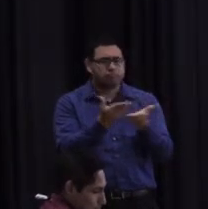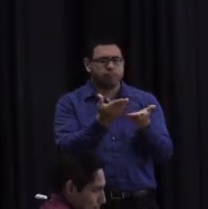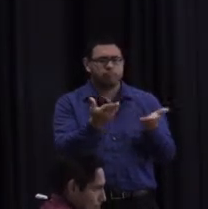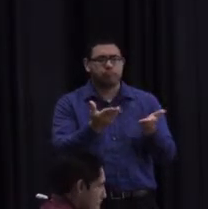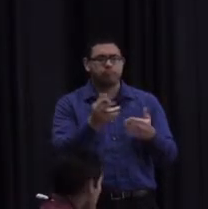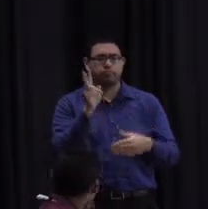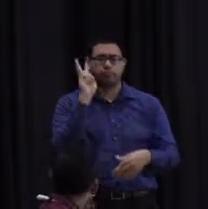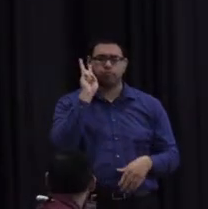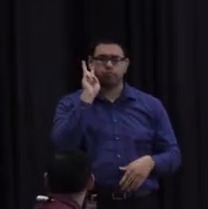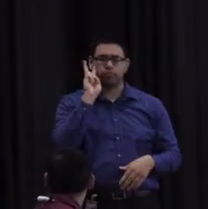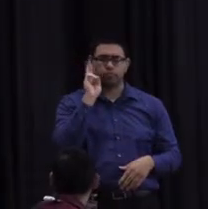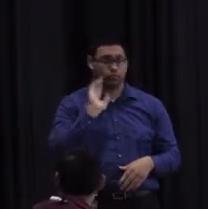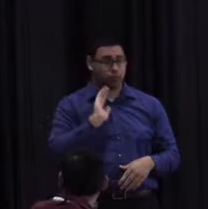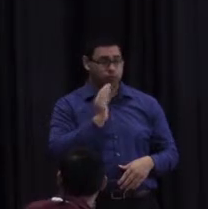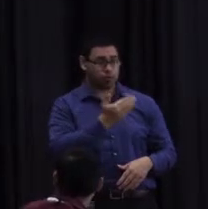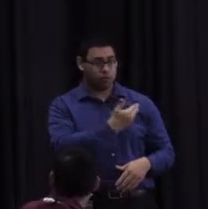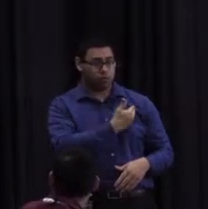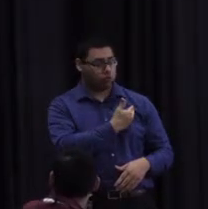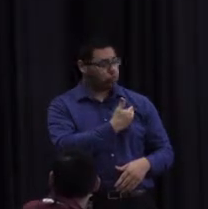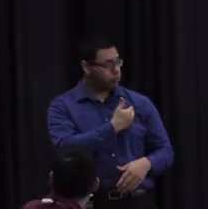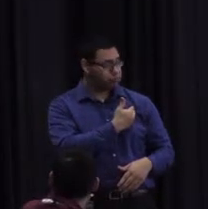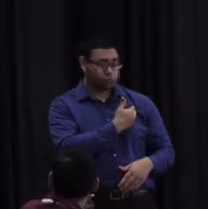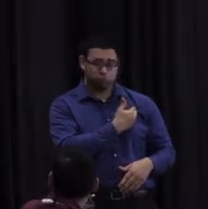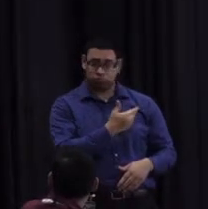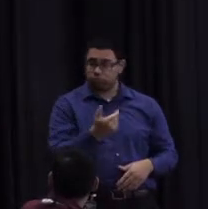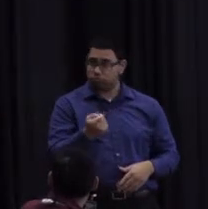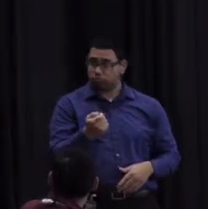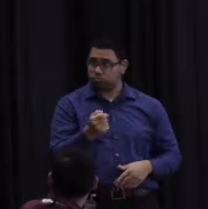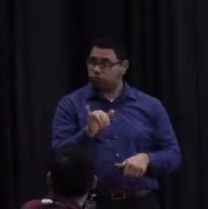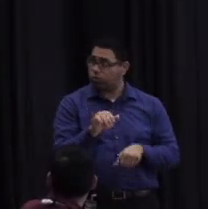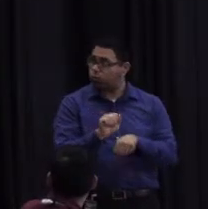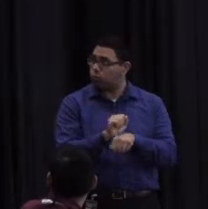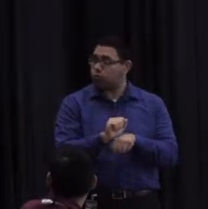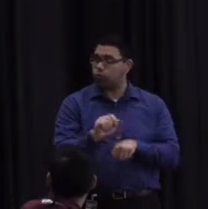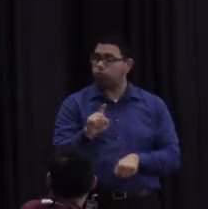things. Let's see, does our clicker work?